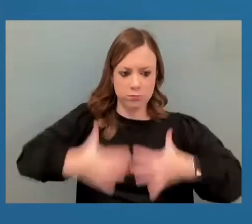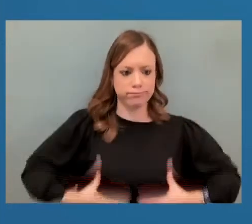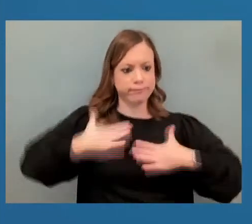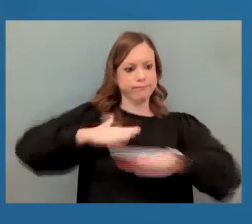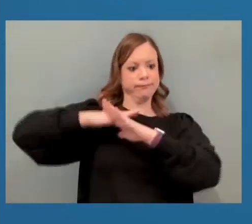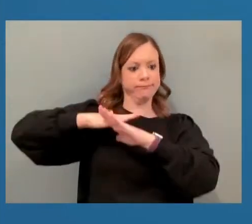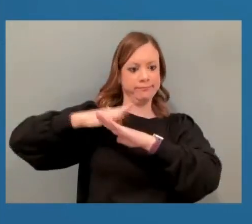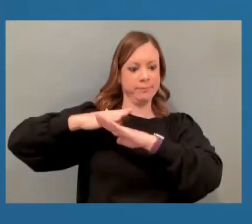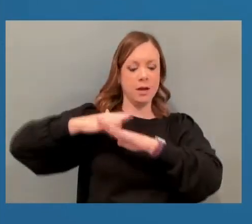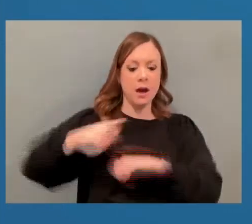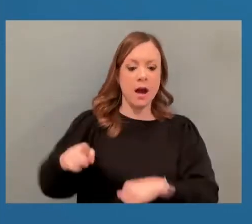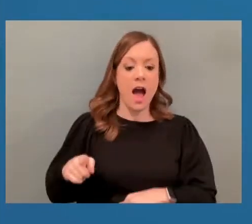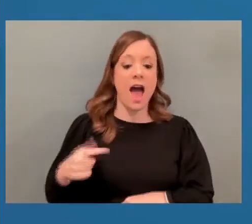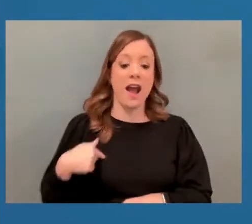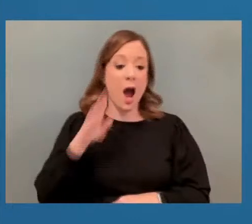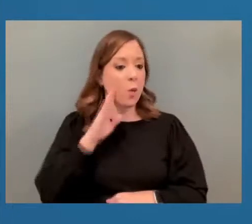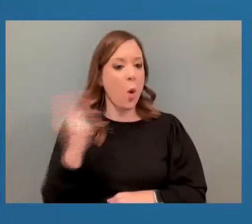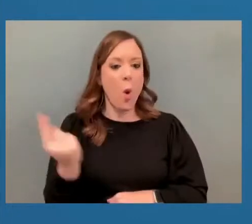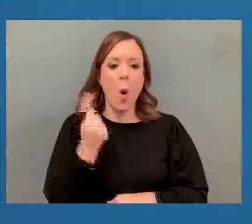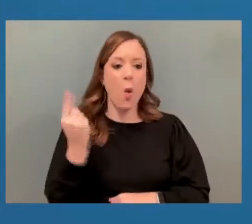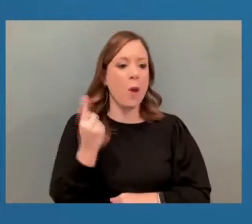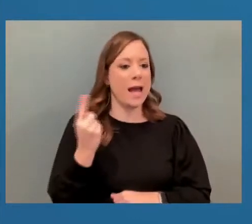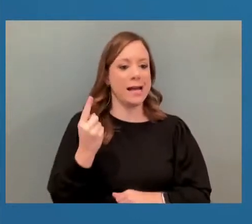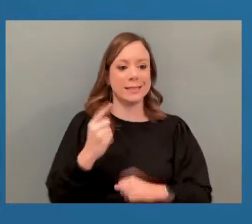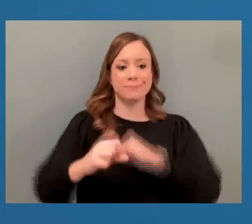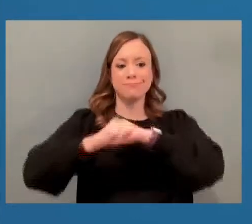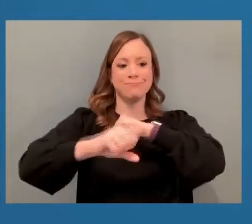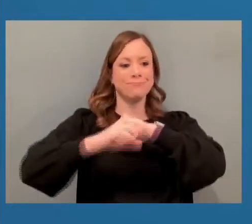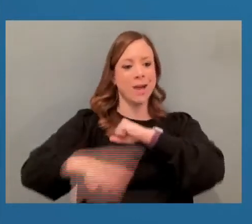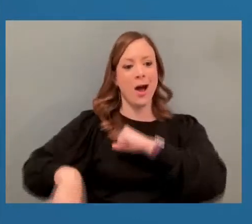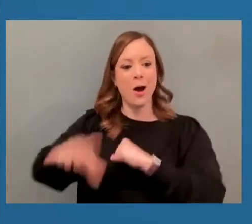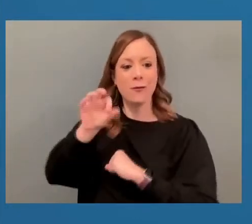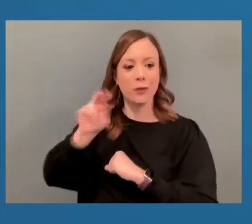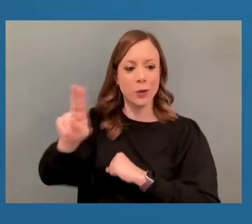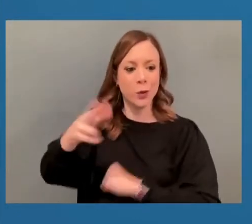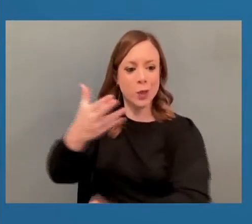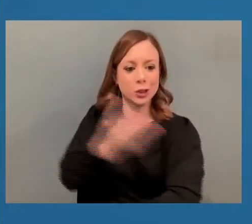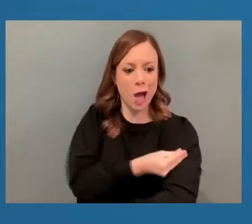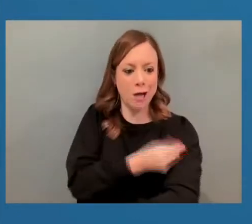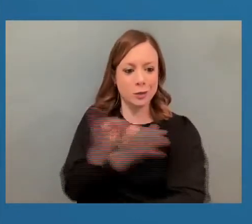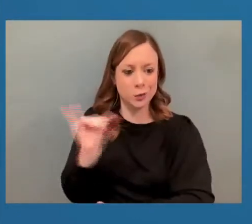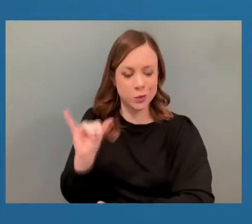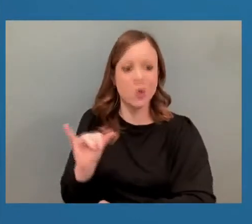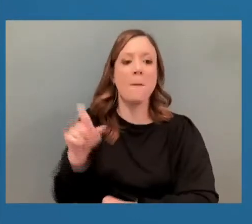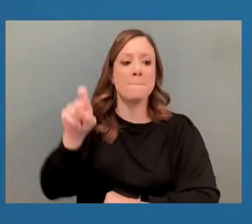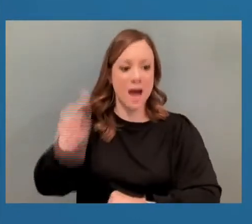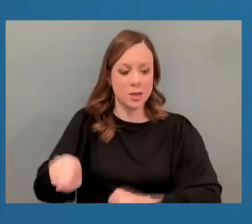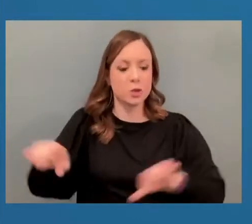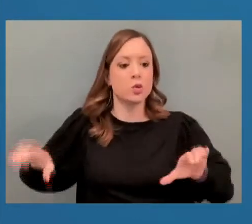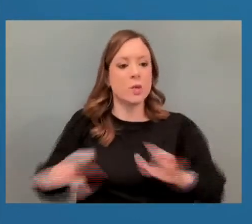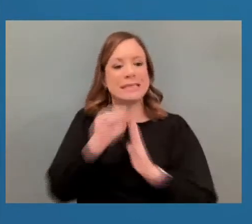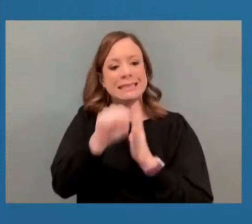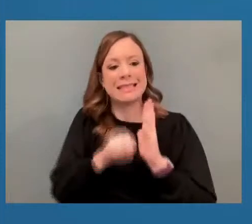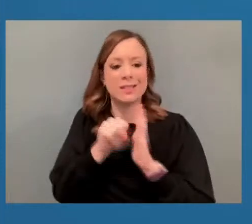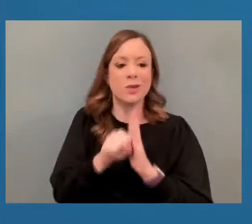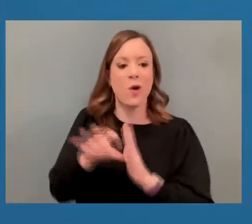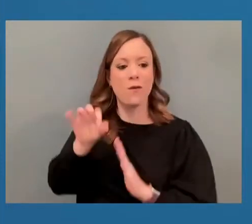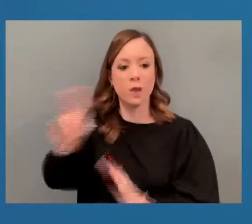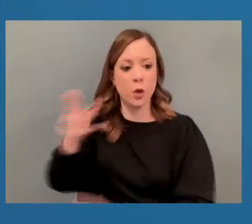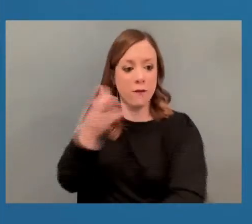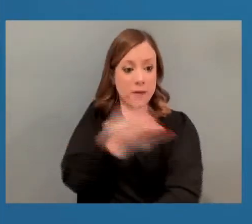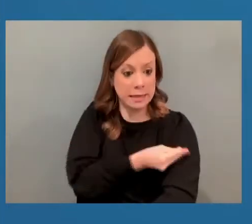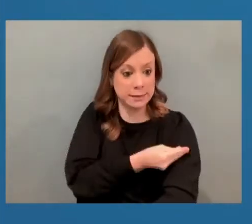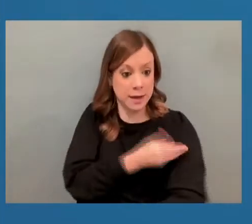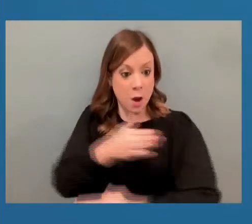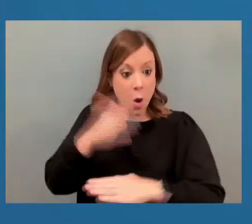shot whenever I can, my friends, right? So it's important to get the seasonal flu vaccine. And the reason I just mentioned that is seasonal flu vaccines do